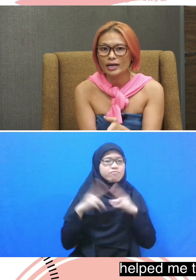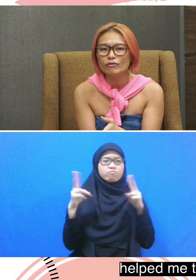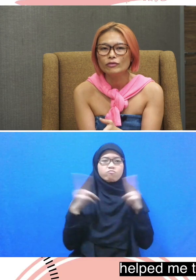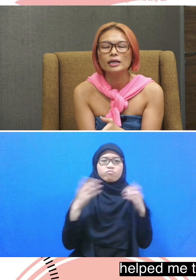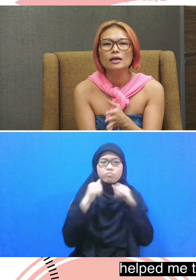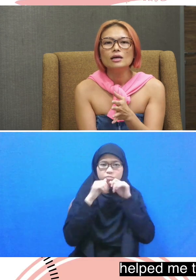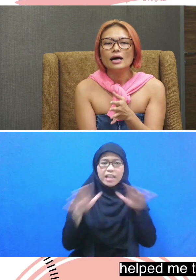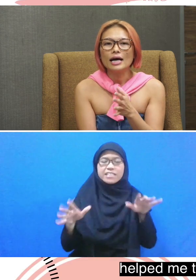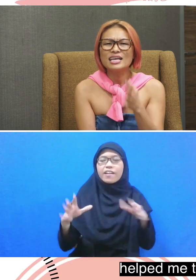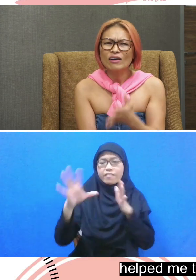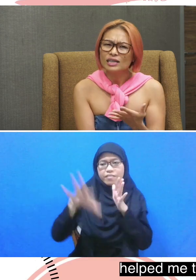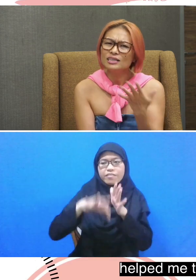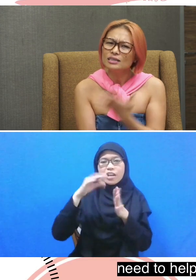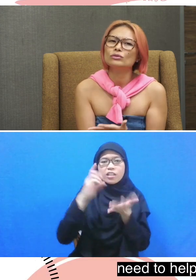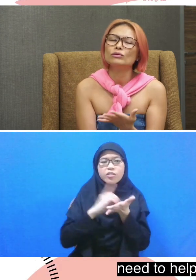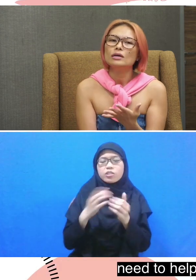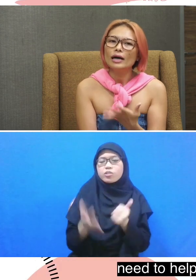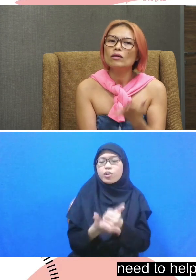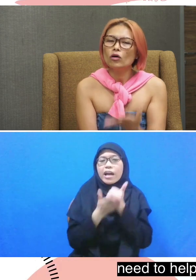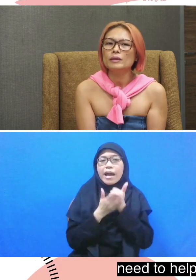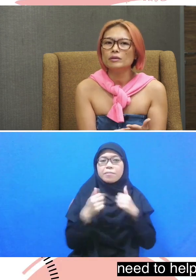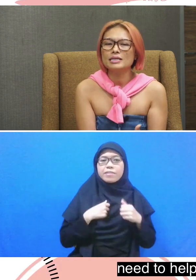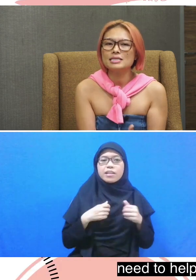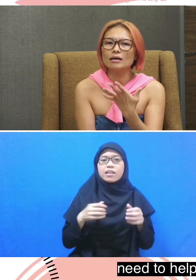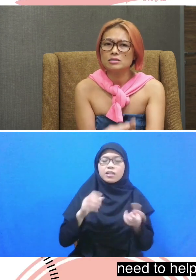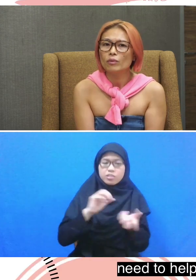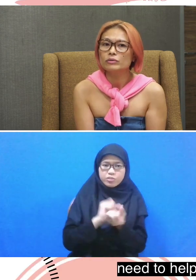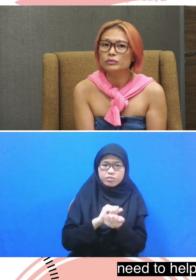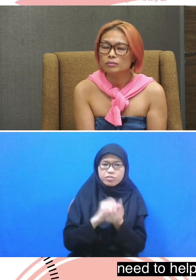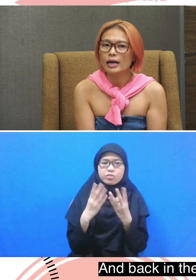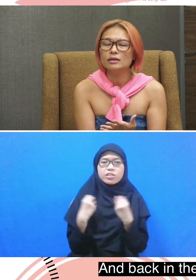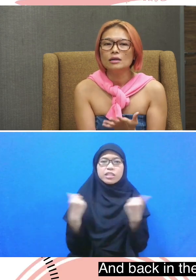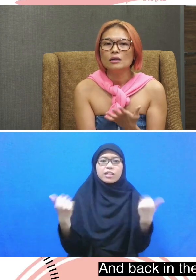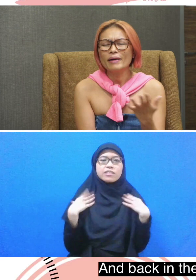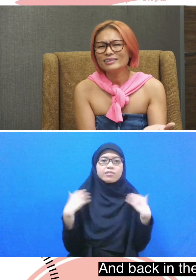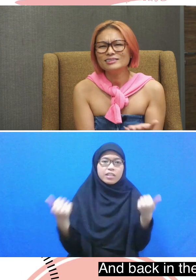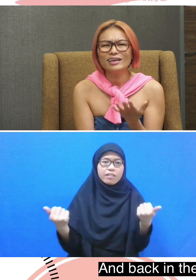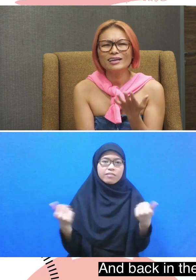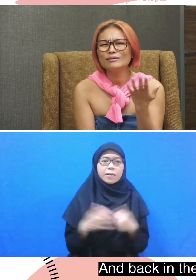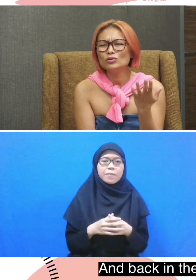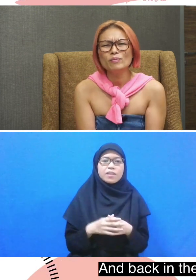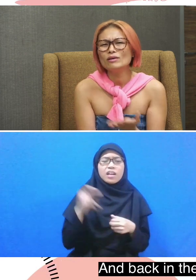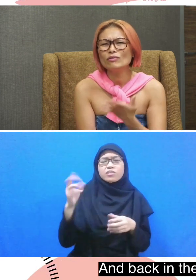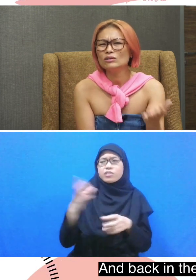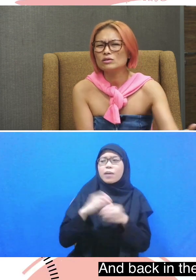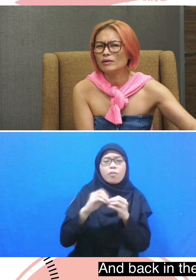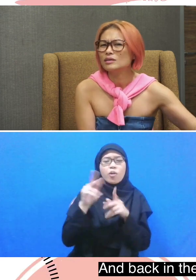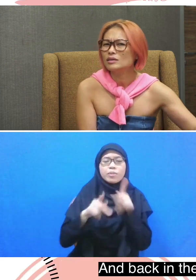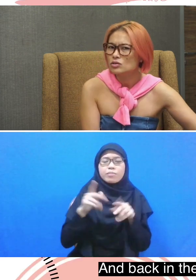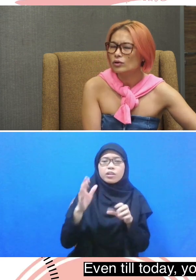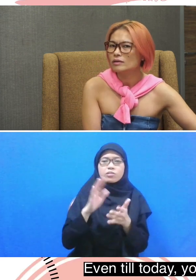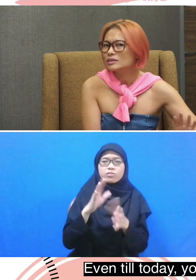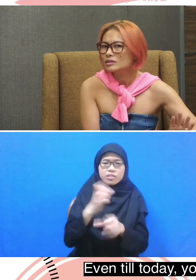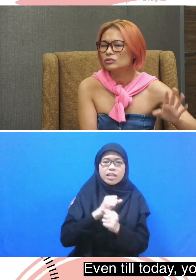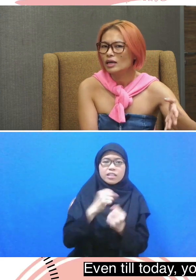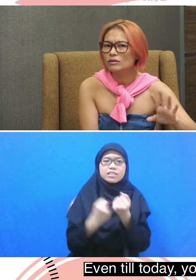my recovery, I said, I really need to help more people by setting up a support group. And back in the day, nobody really talks about eating